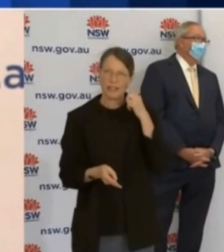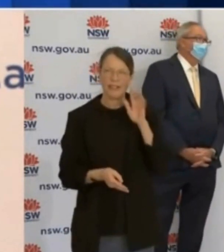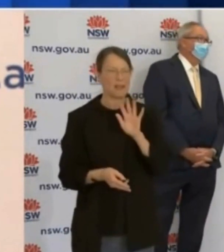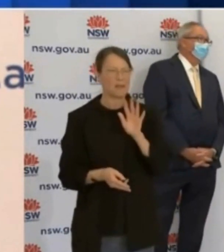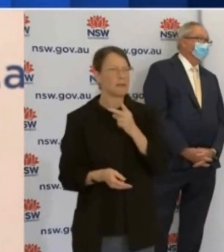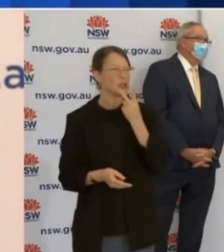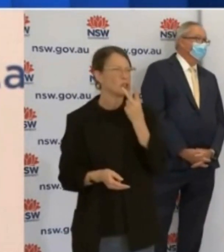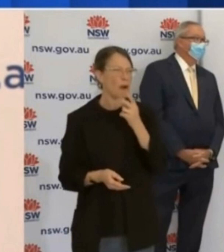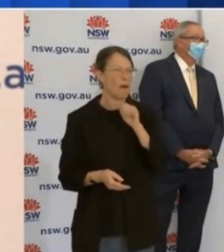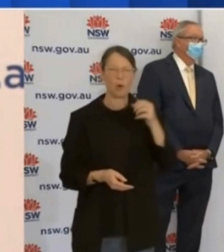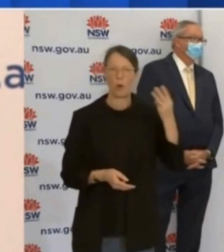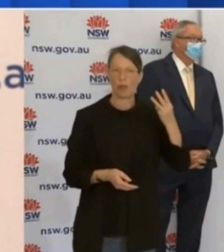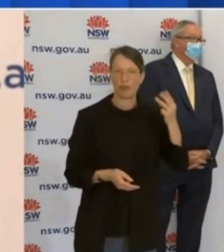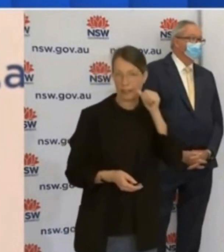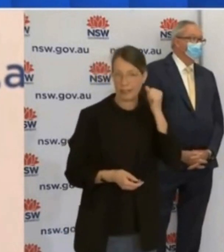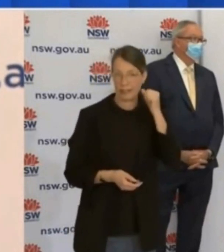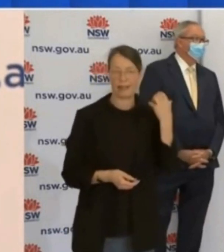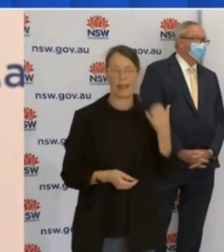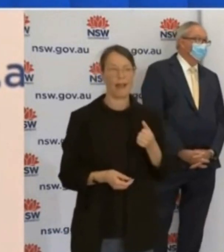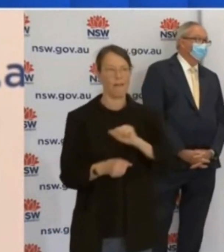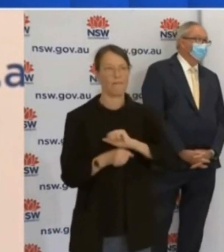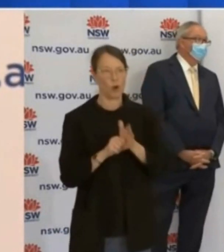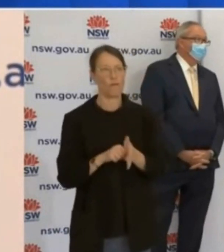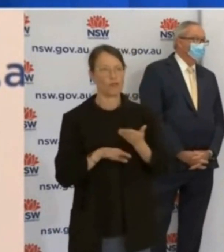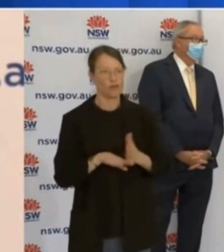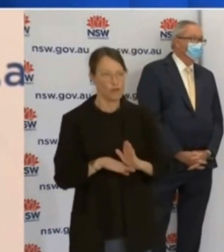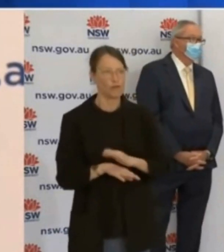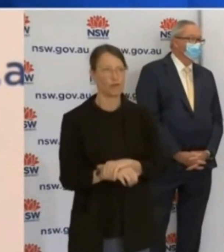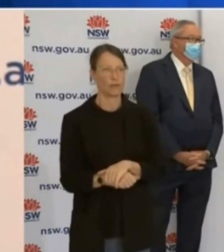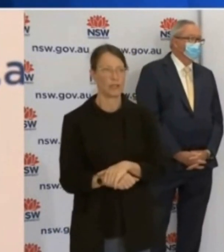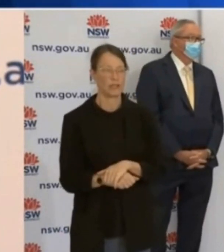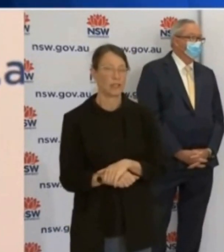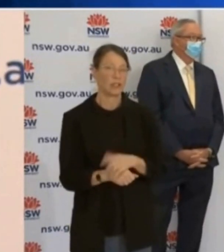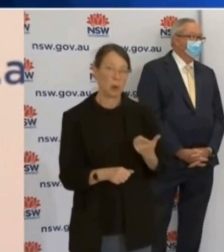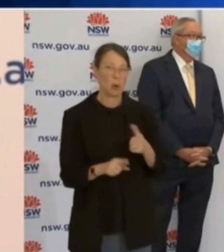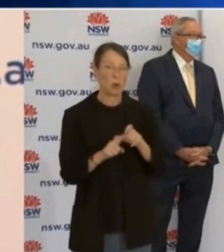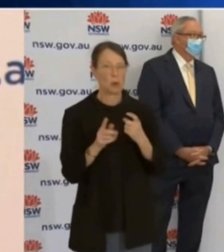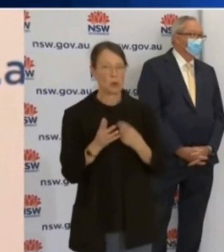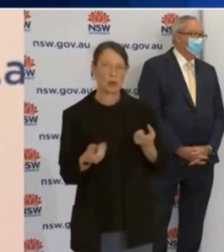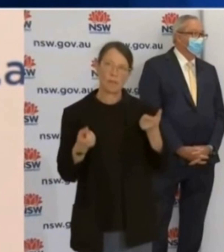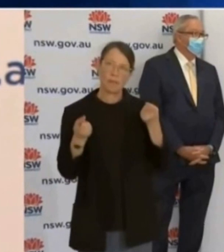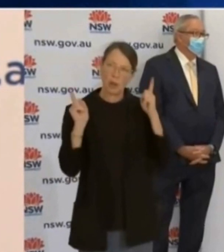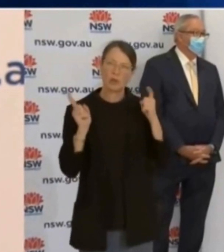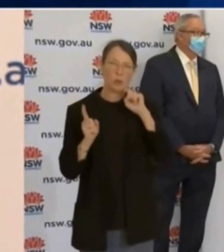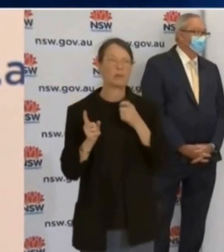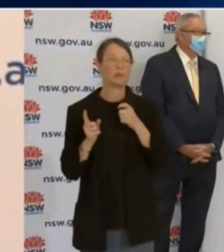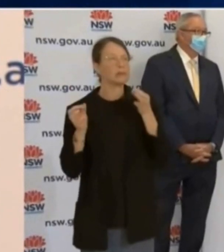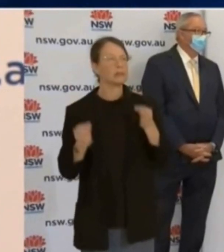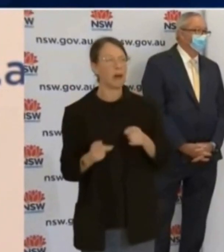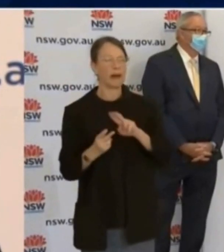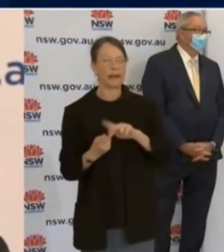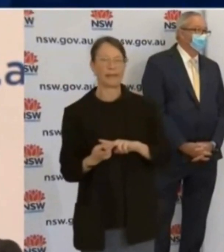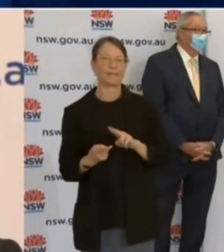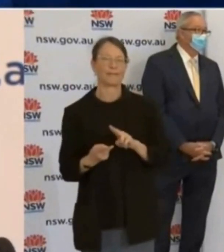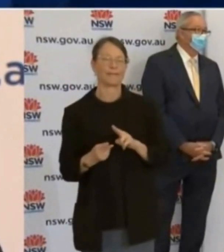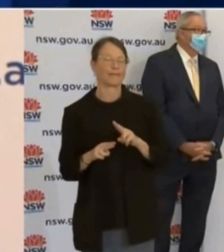So we'll rely on Dr. Chan's advice on that. If she recommends an extension of the lockdown, that's what we'll determine. And if she determines that Tamworth and Armidale